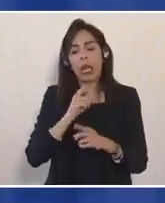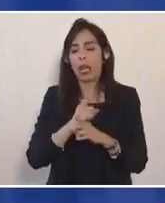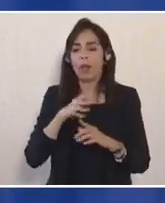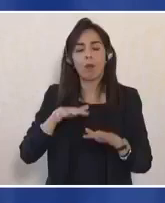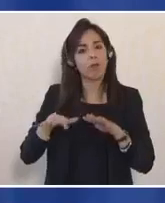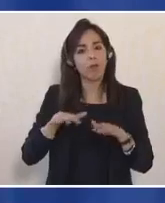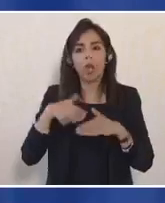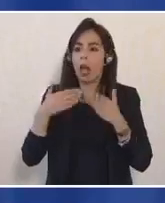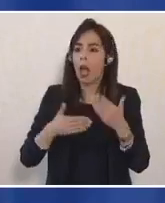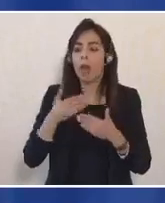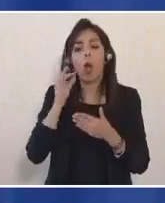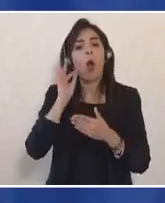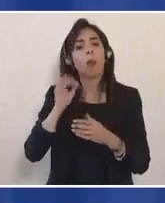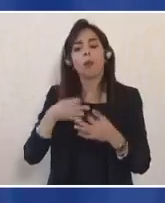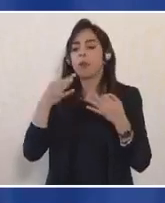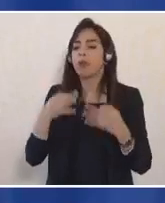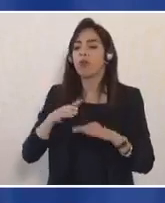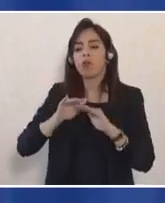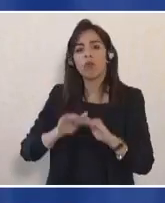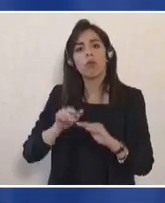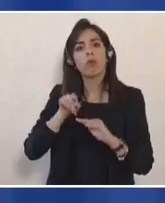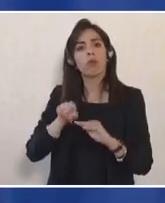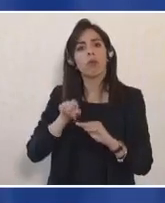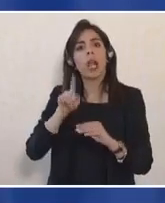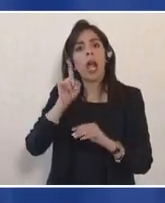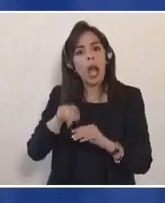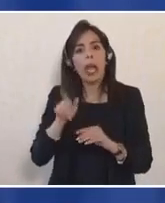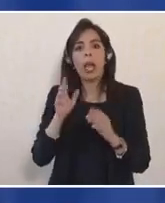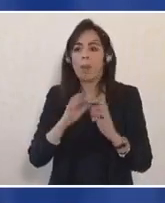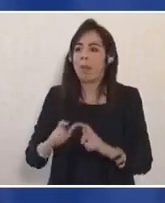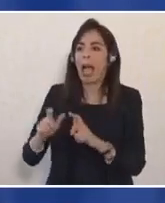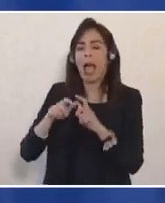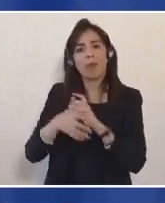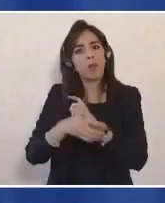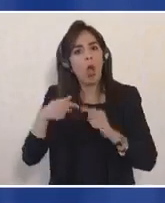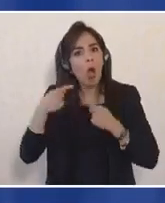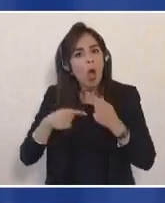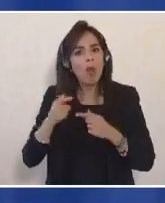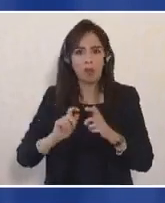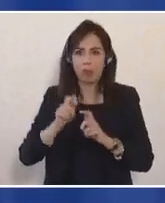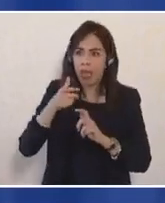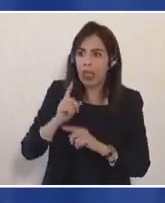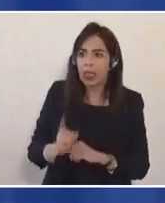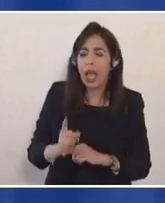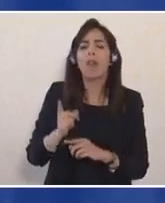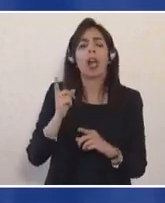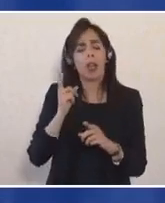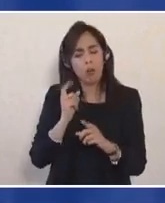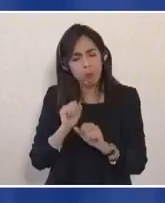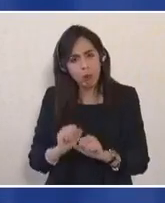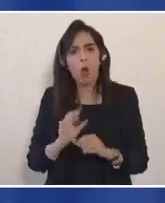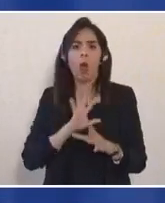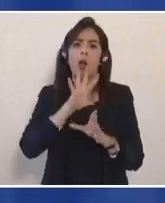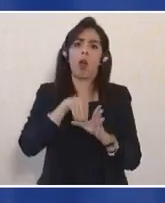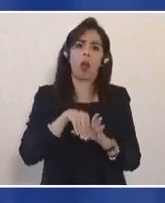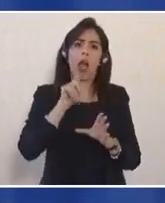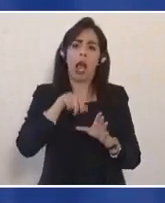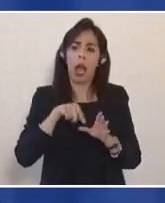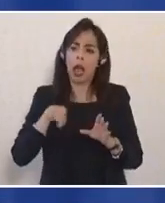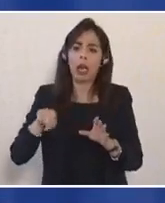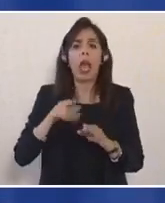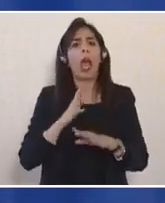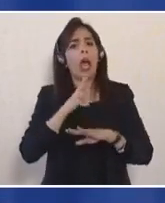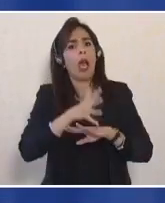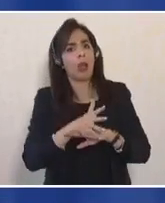in the TRIPS agreement. And therefore, the European Union will come forward with a proposal in WTO